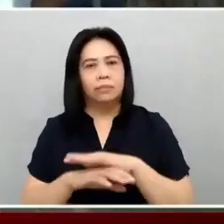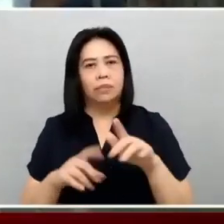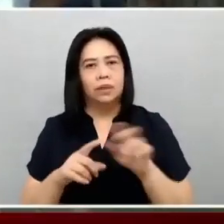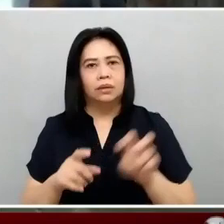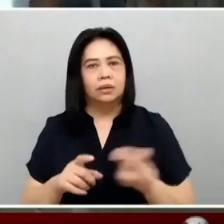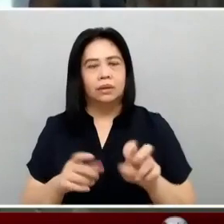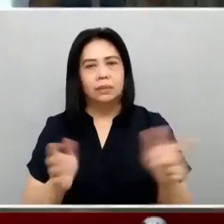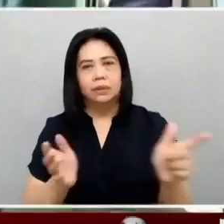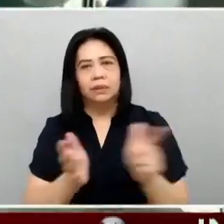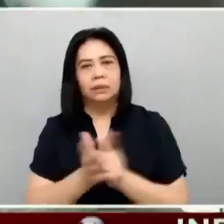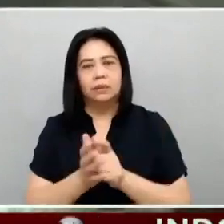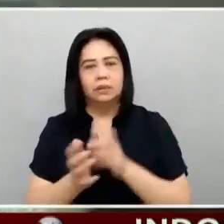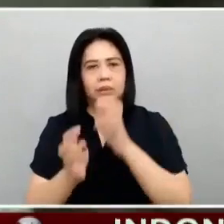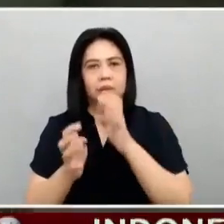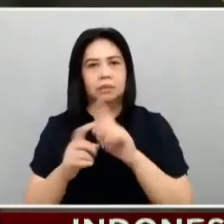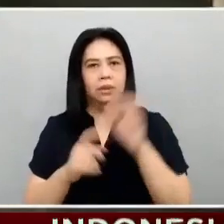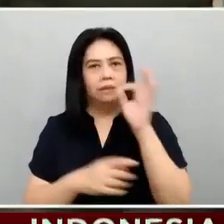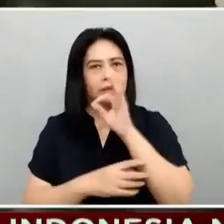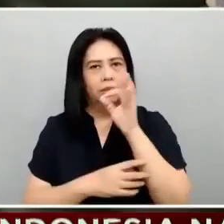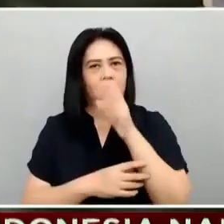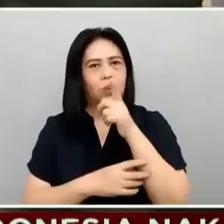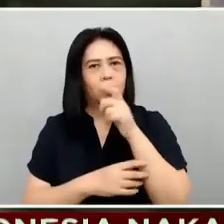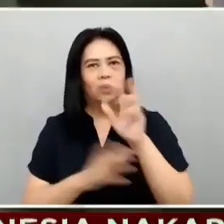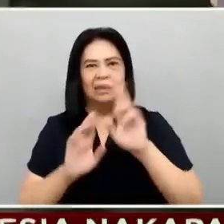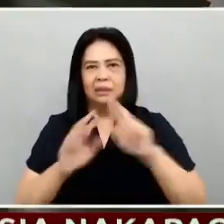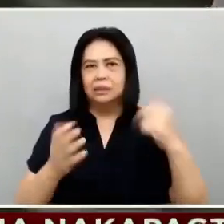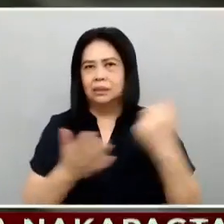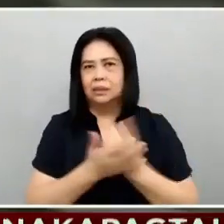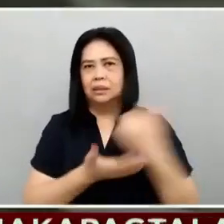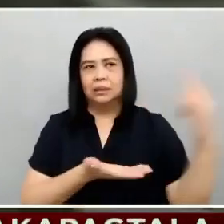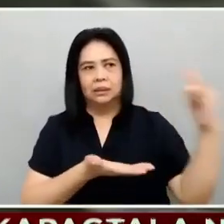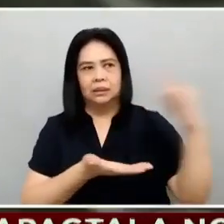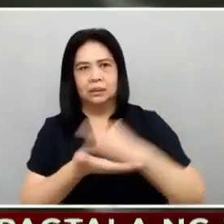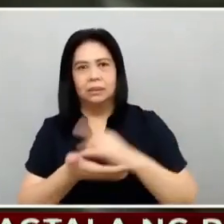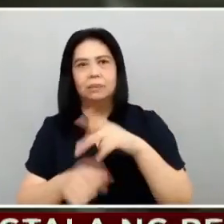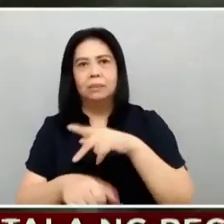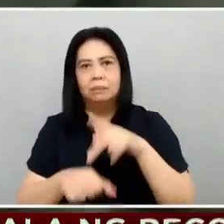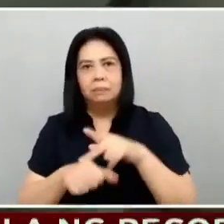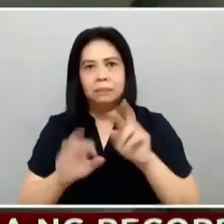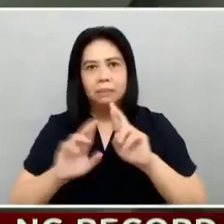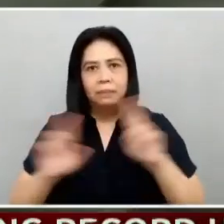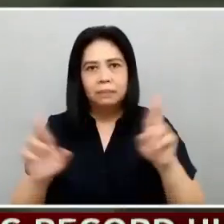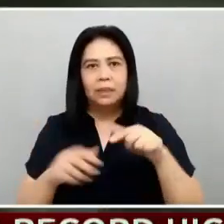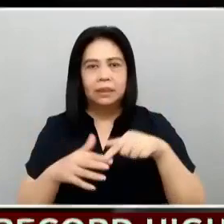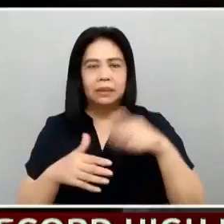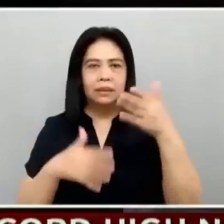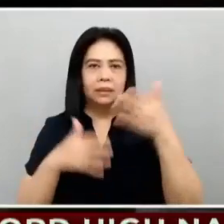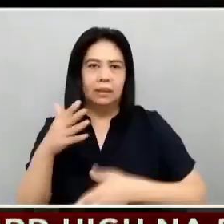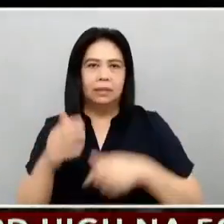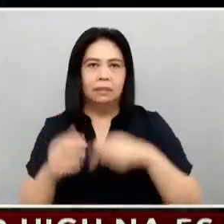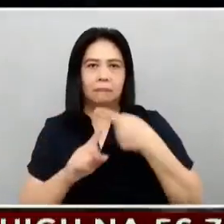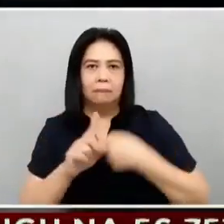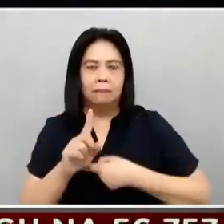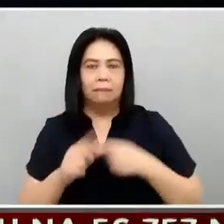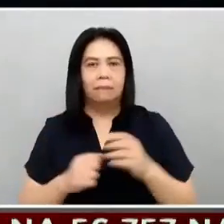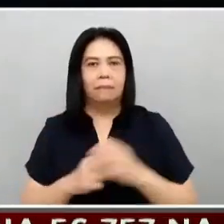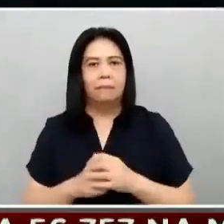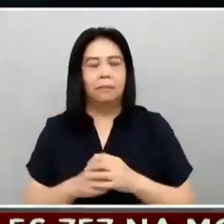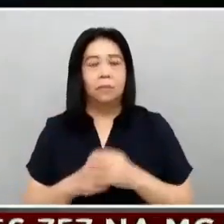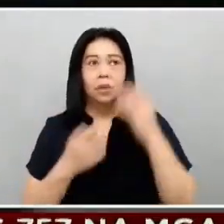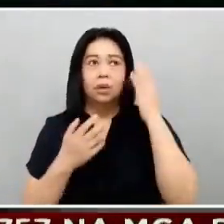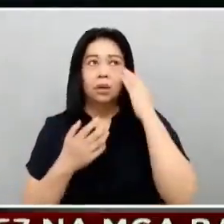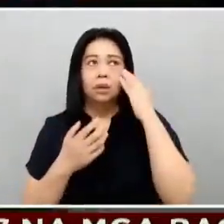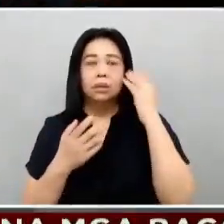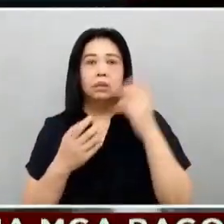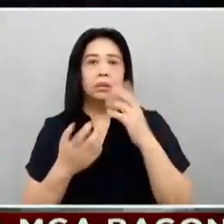restriction ang mga Pinoy na nakatakda na sanang umuwi ng Pilipinas sa katapusan ng buwan. And to my knowledge, over